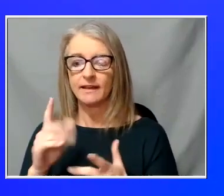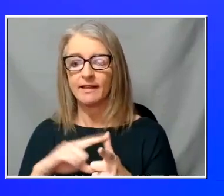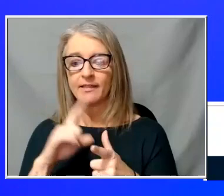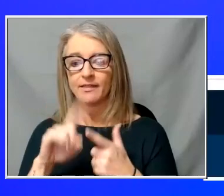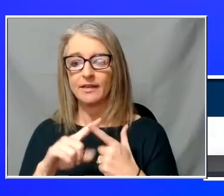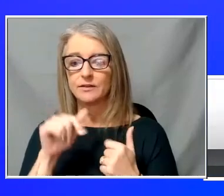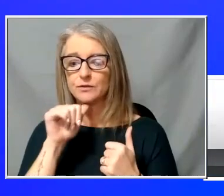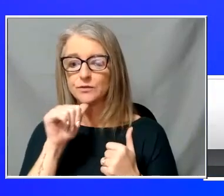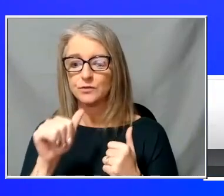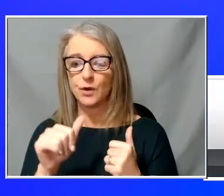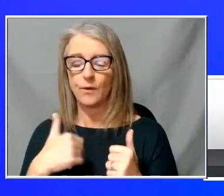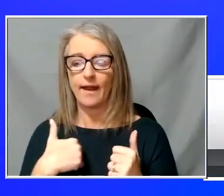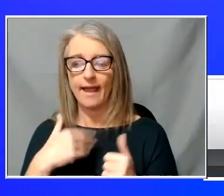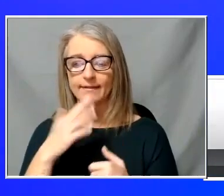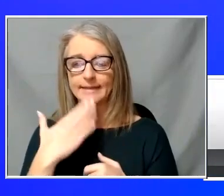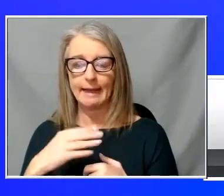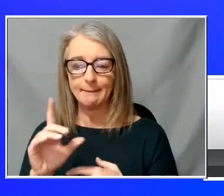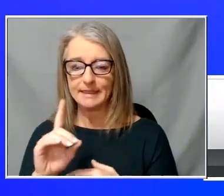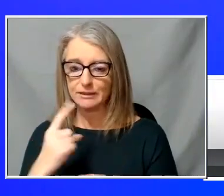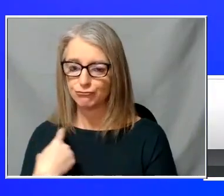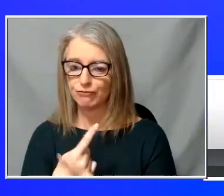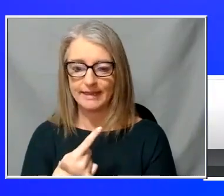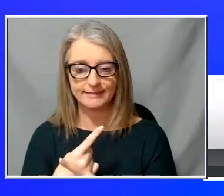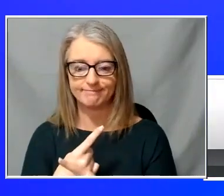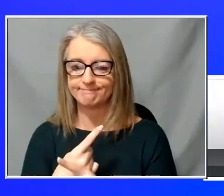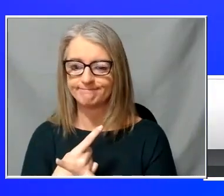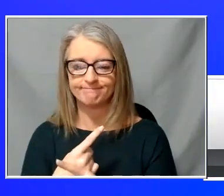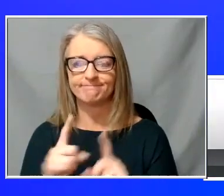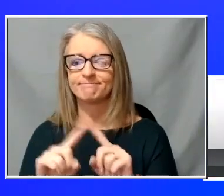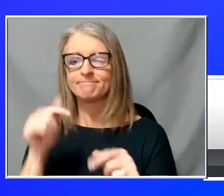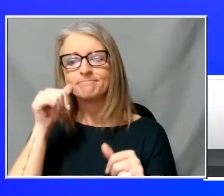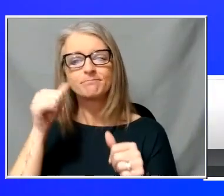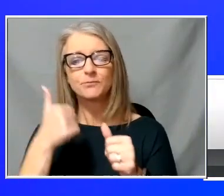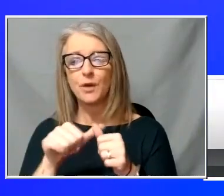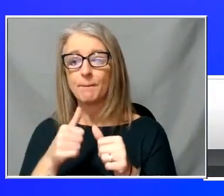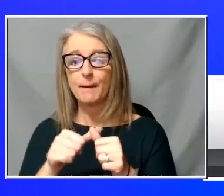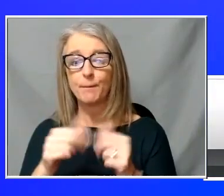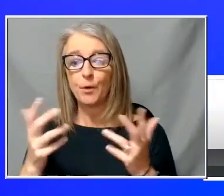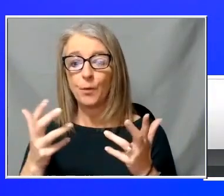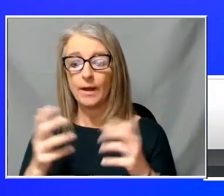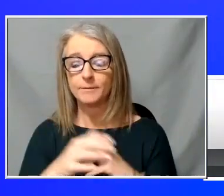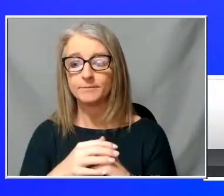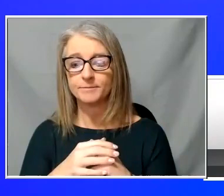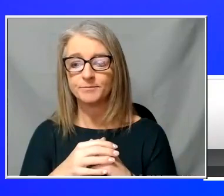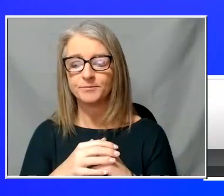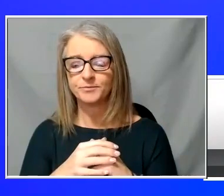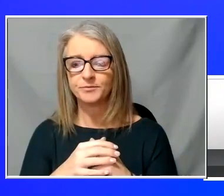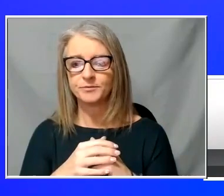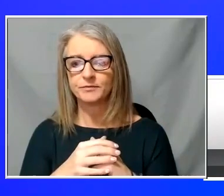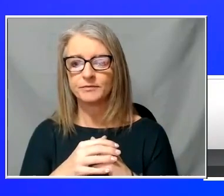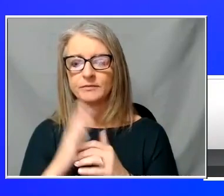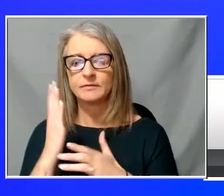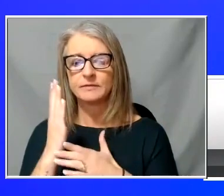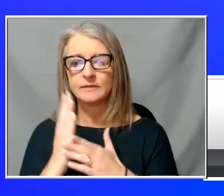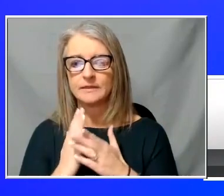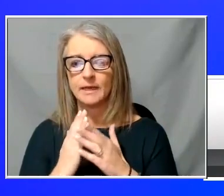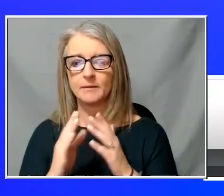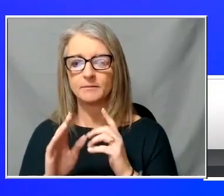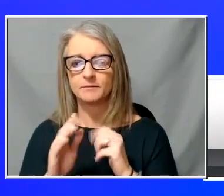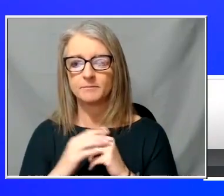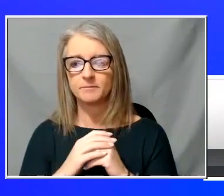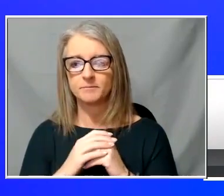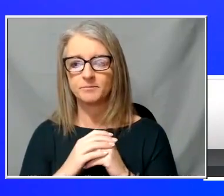don't have diabetes, right? But remember that there are many components,